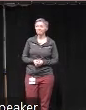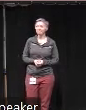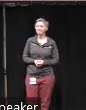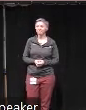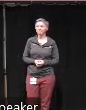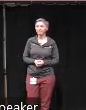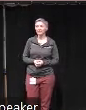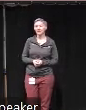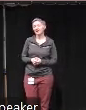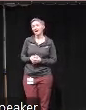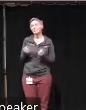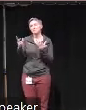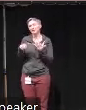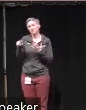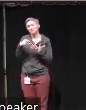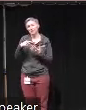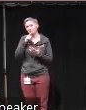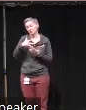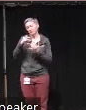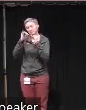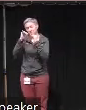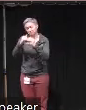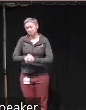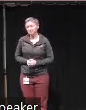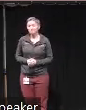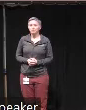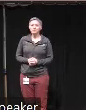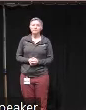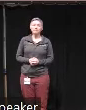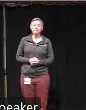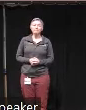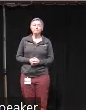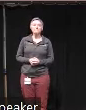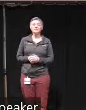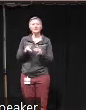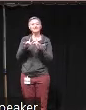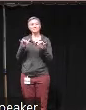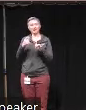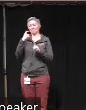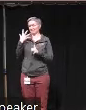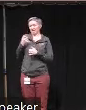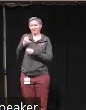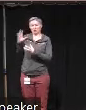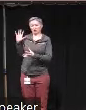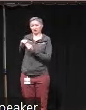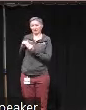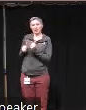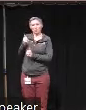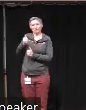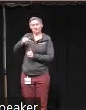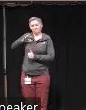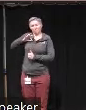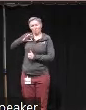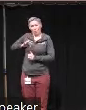And for many of you, I'm sure it was as well. But at the same time, it was the most rewarding 5 years of my